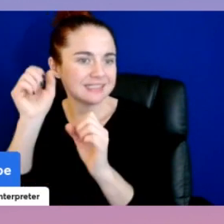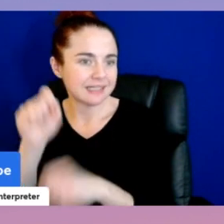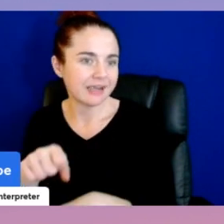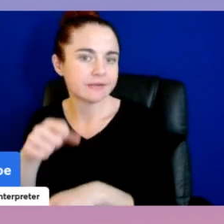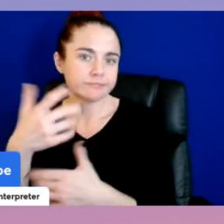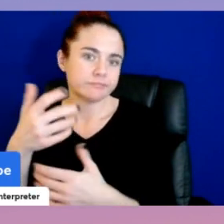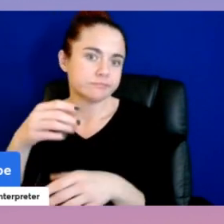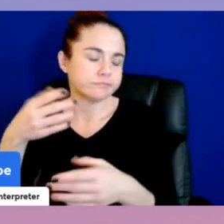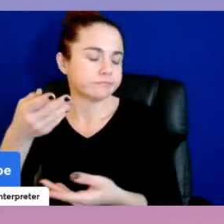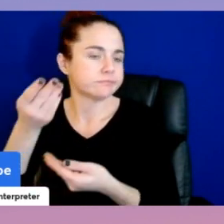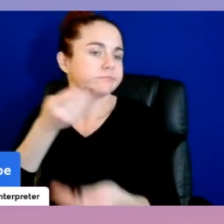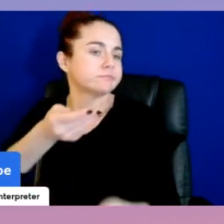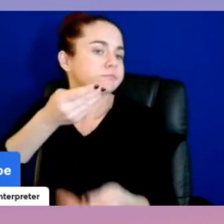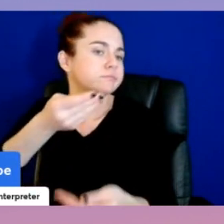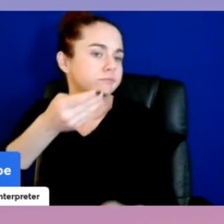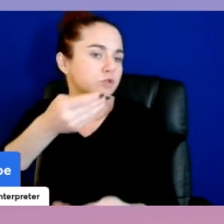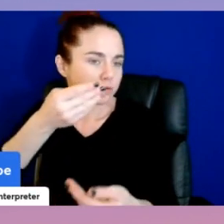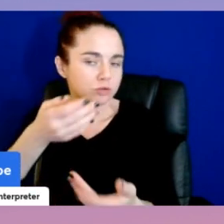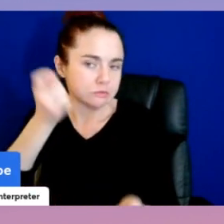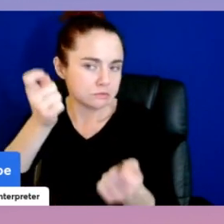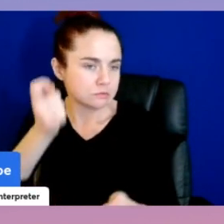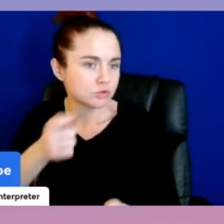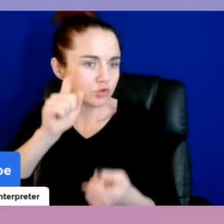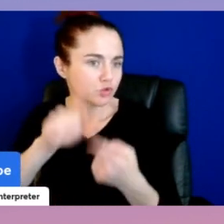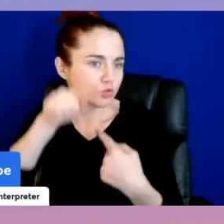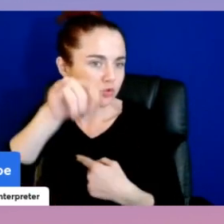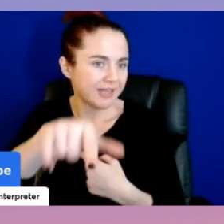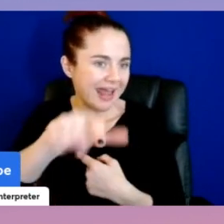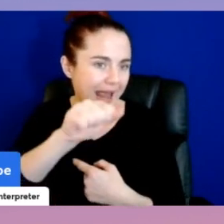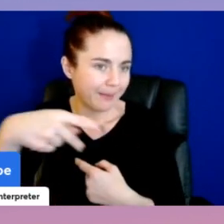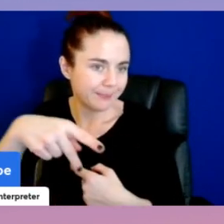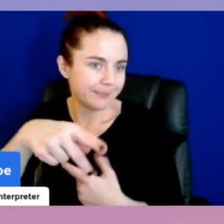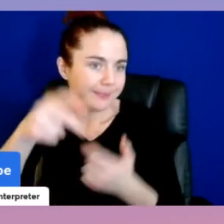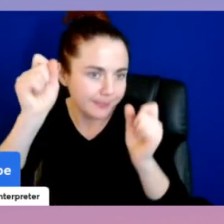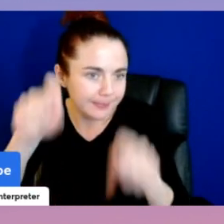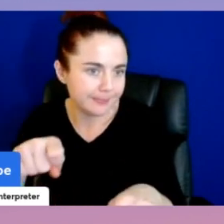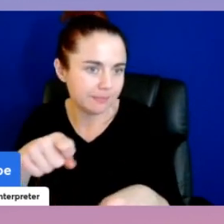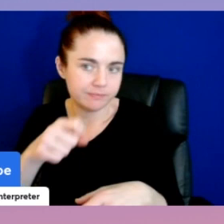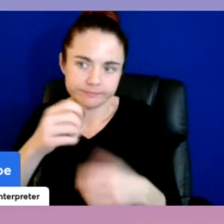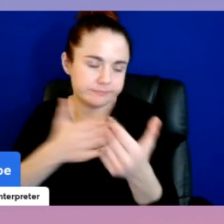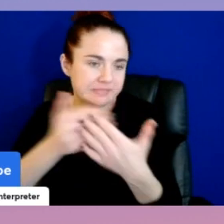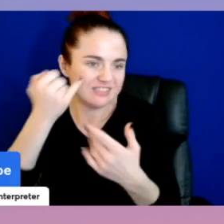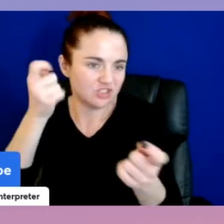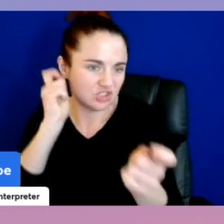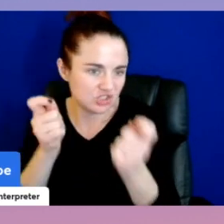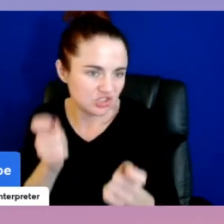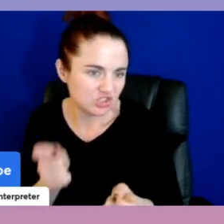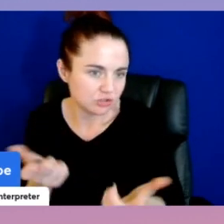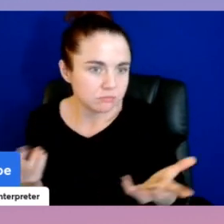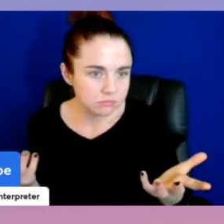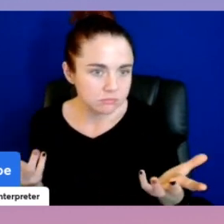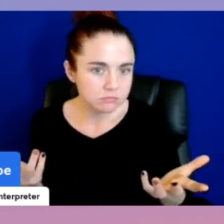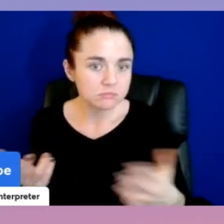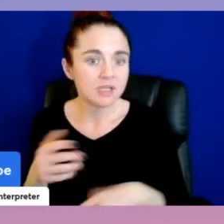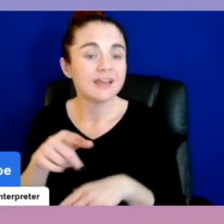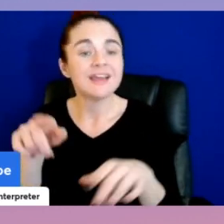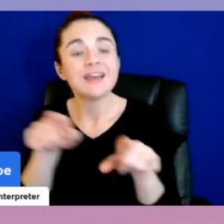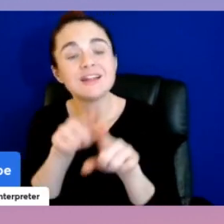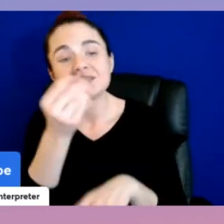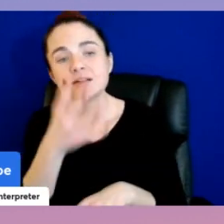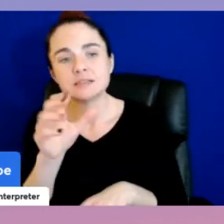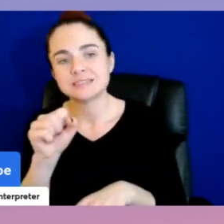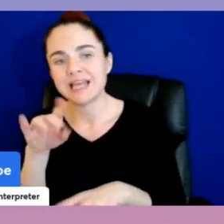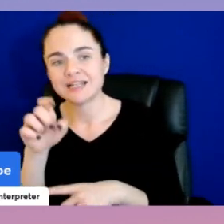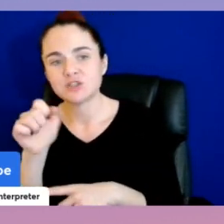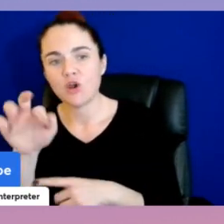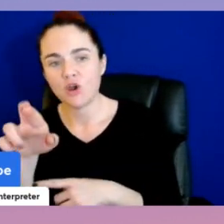application dynamically. And then using annotations, the init and sidecar containers can also be disabled.